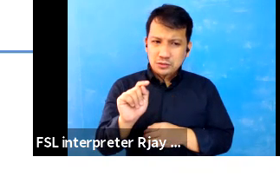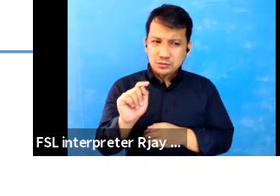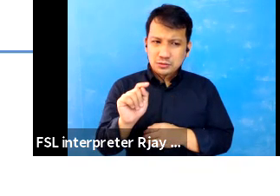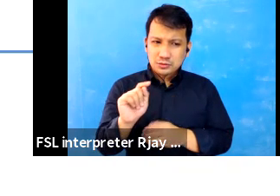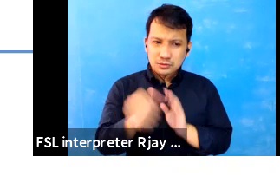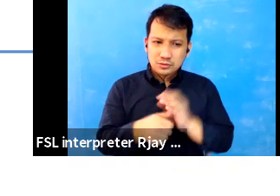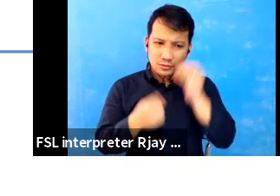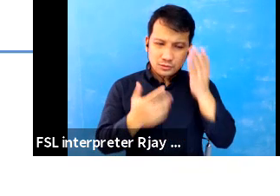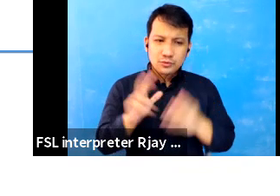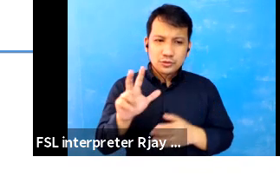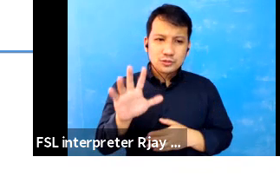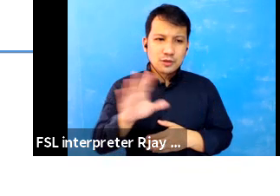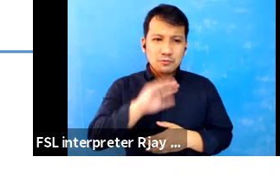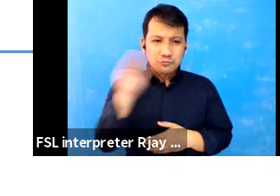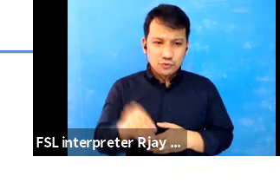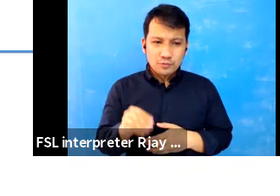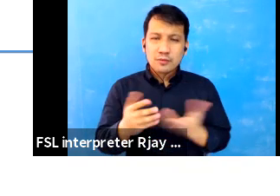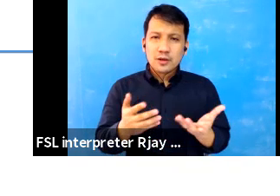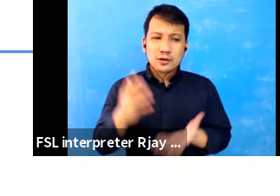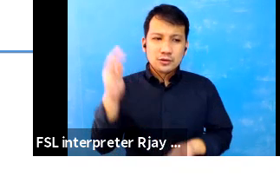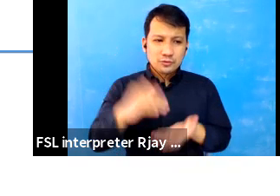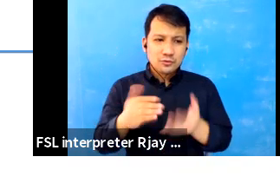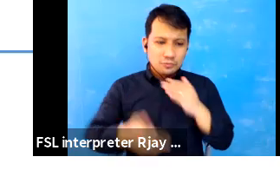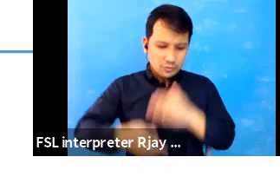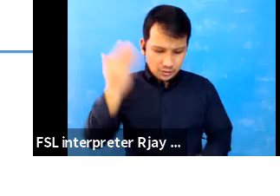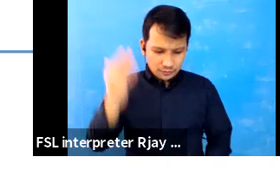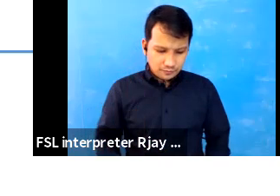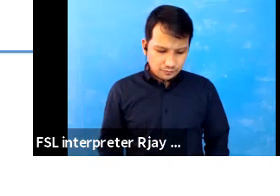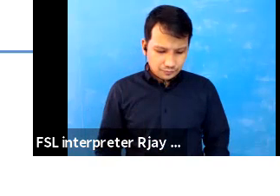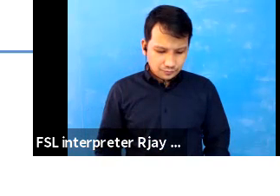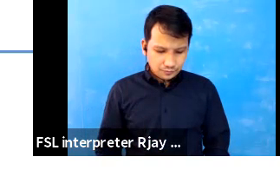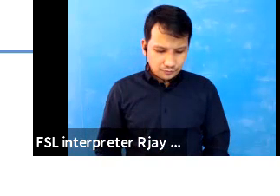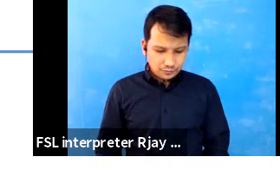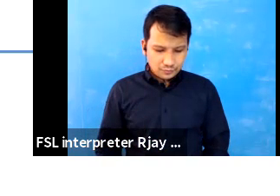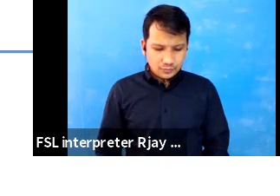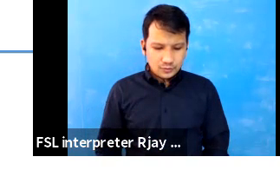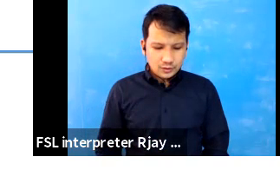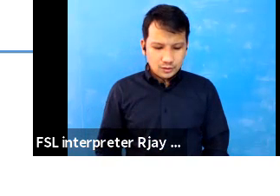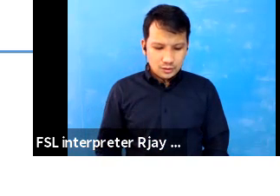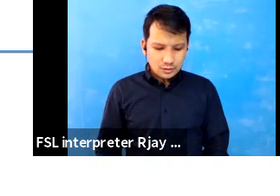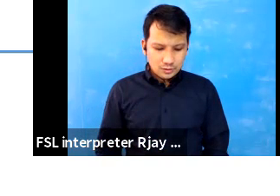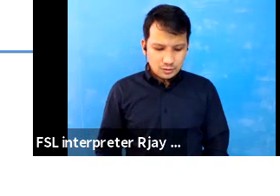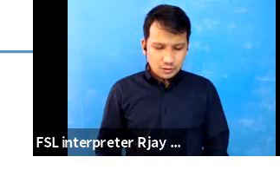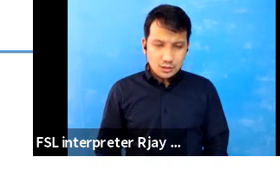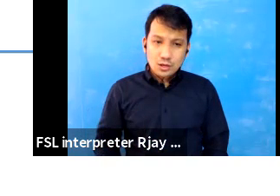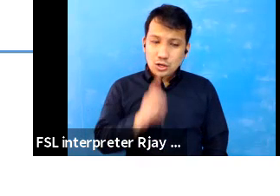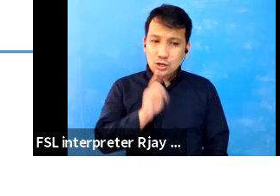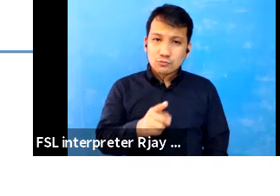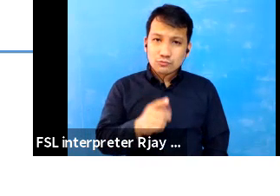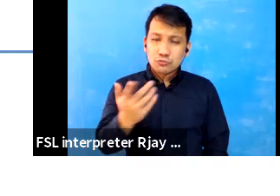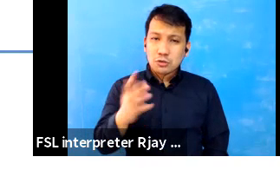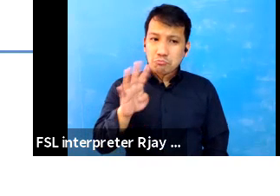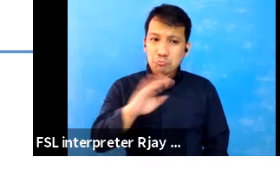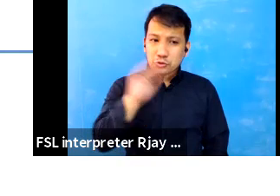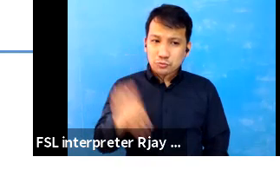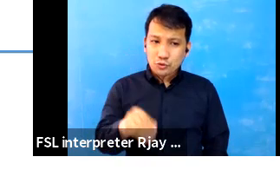is 35%, it is going to be very high. So it used to be that the cutoff is 40%, but now